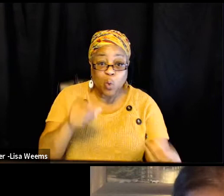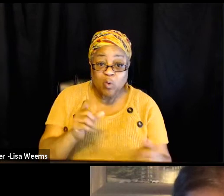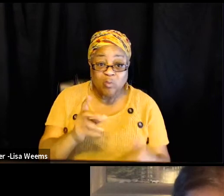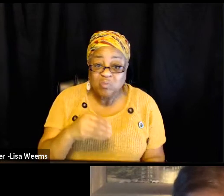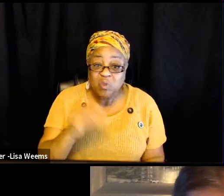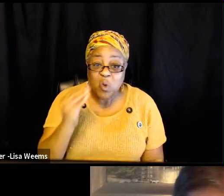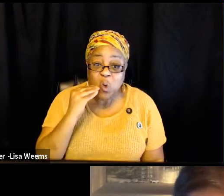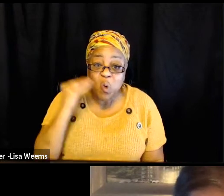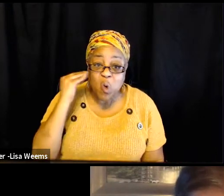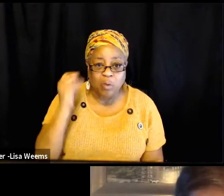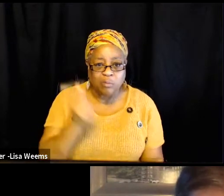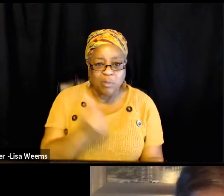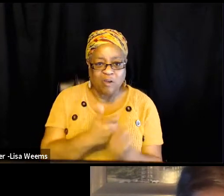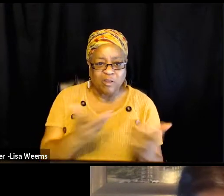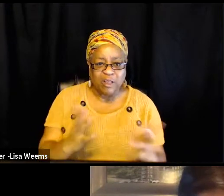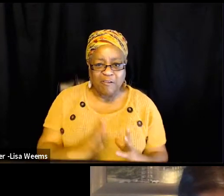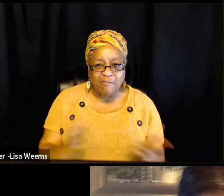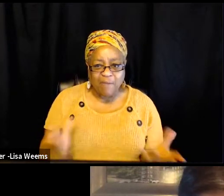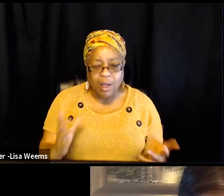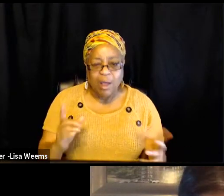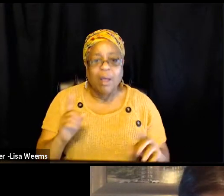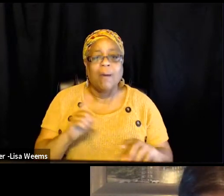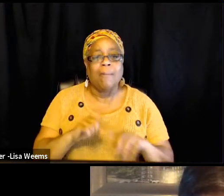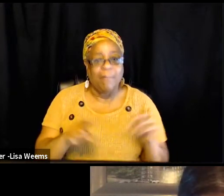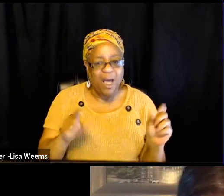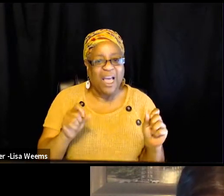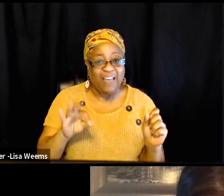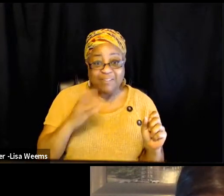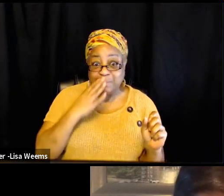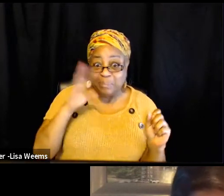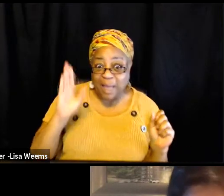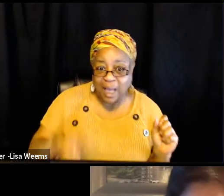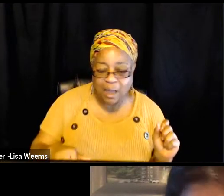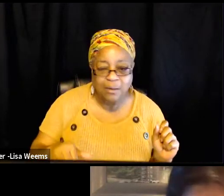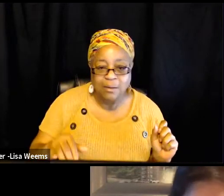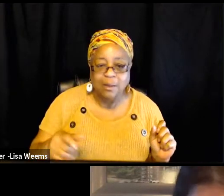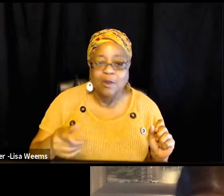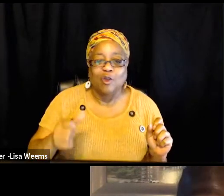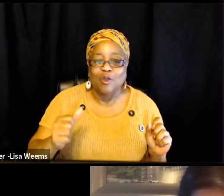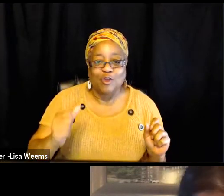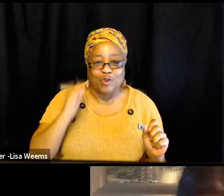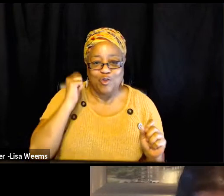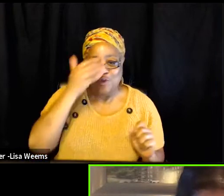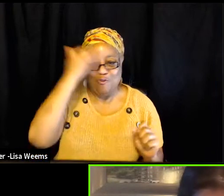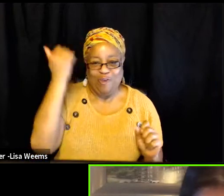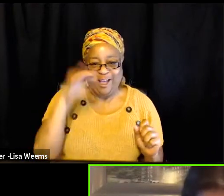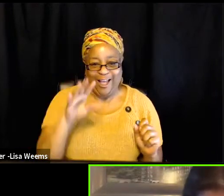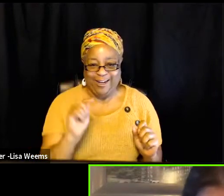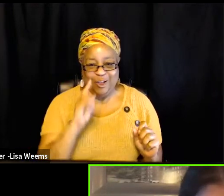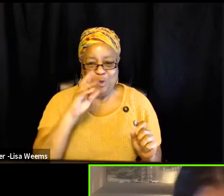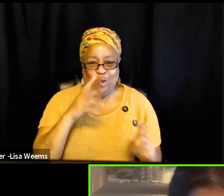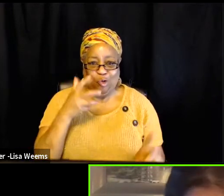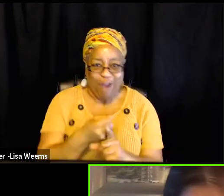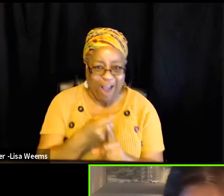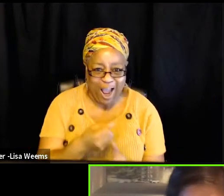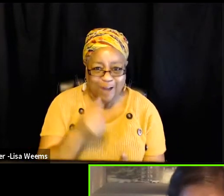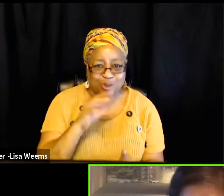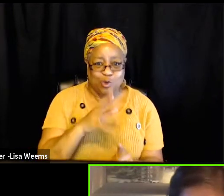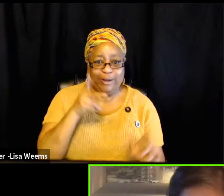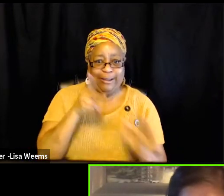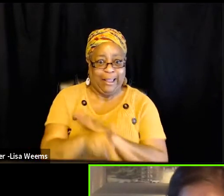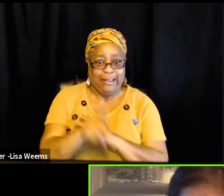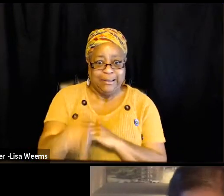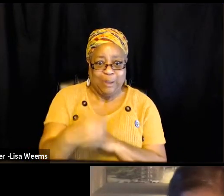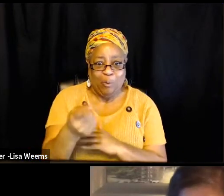really bad Uber driver, like, you will never forget it. Like if you almost crash or they almost like kill a cat in the street or they're